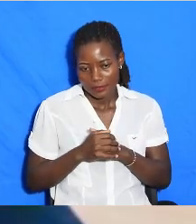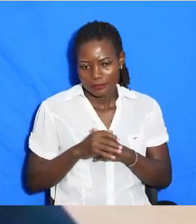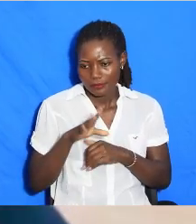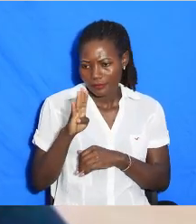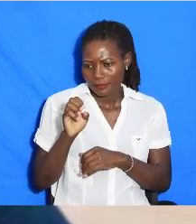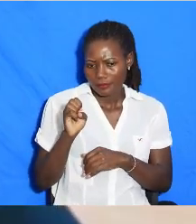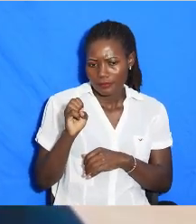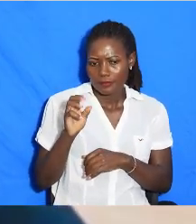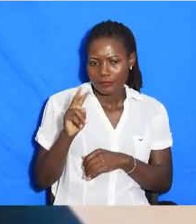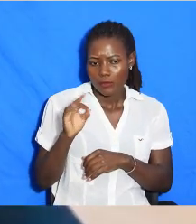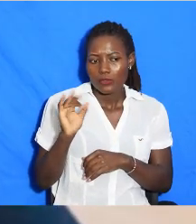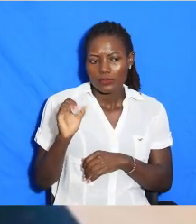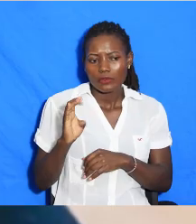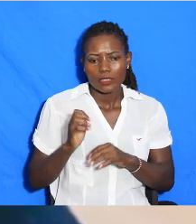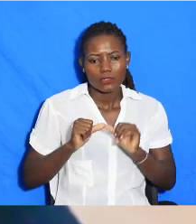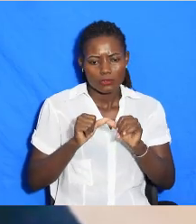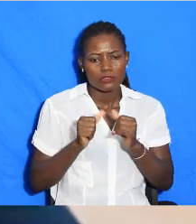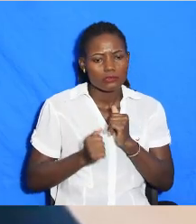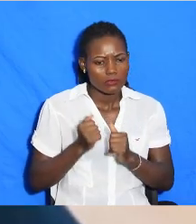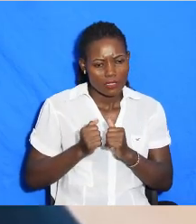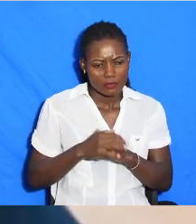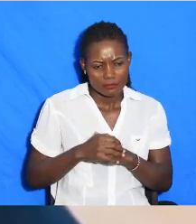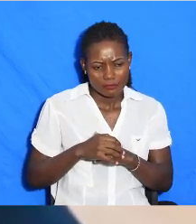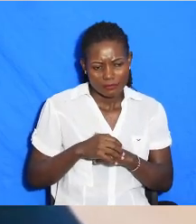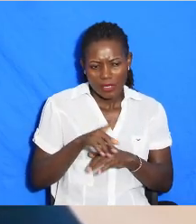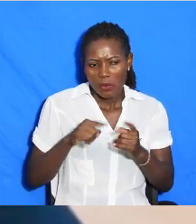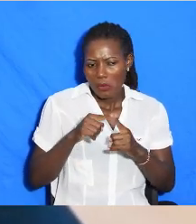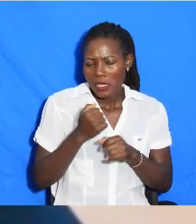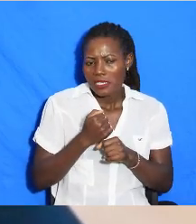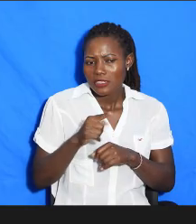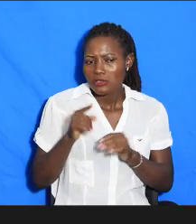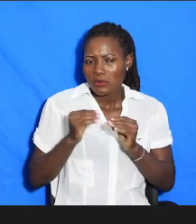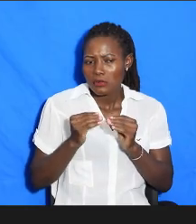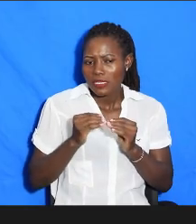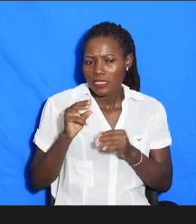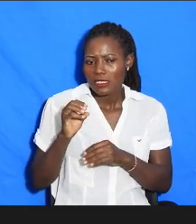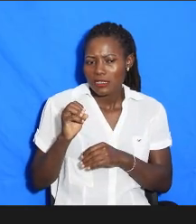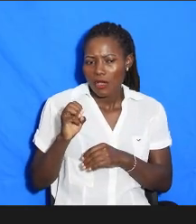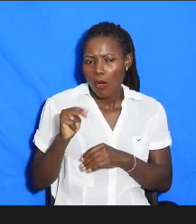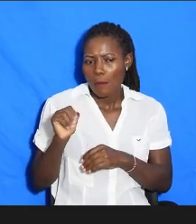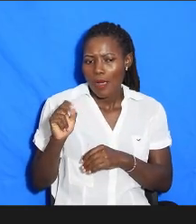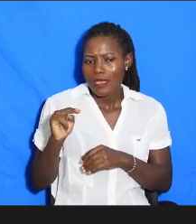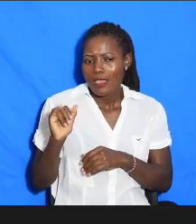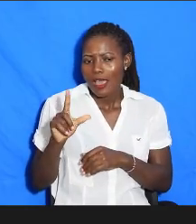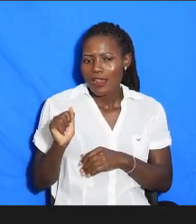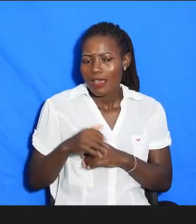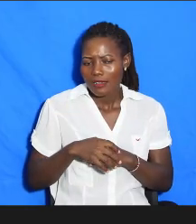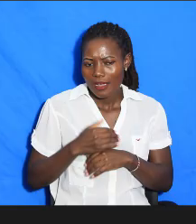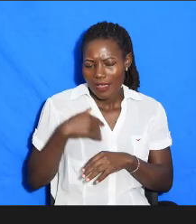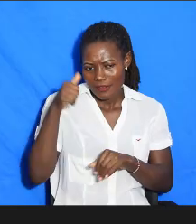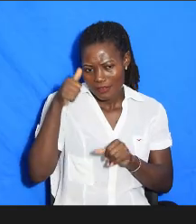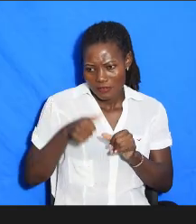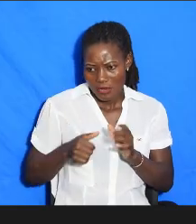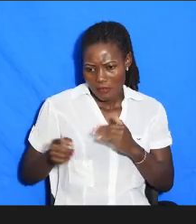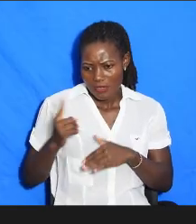At what point did you get to meet Omanyala? I think I remember he came to